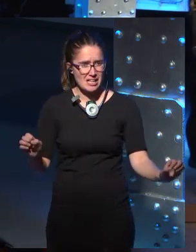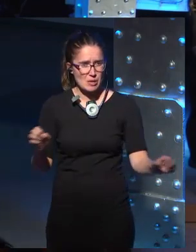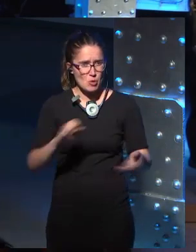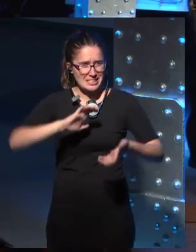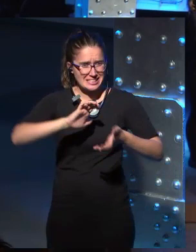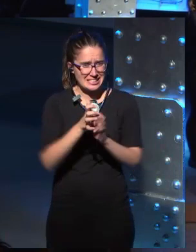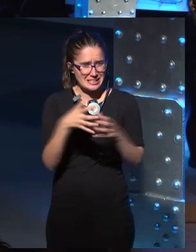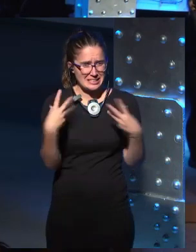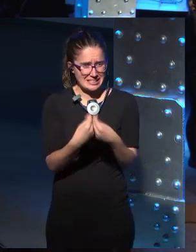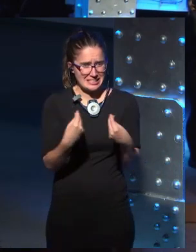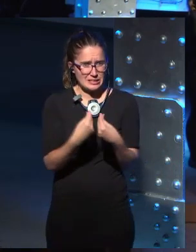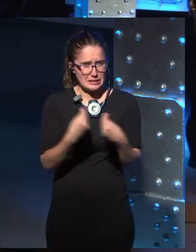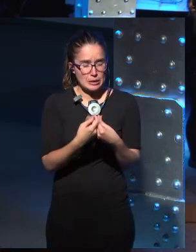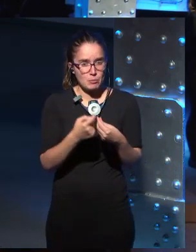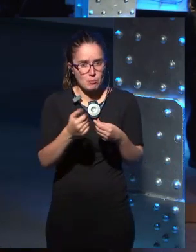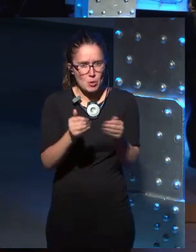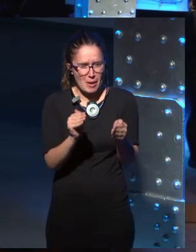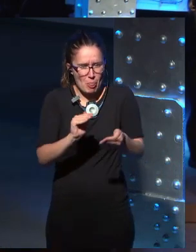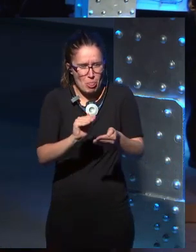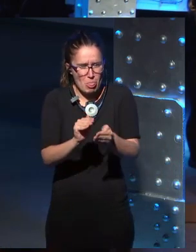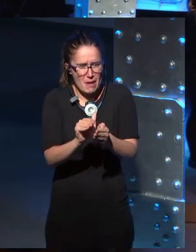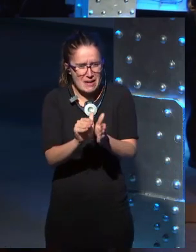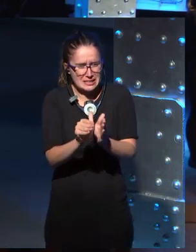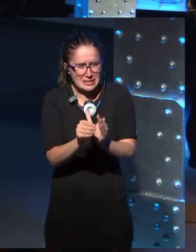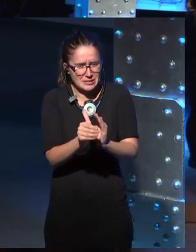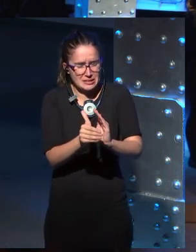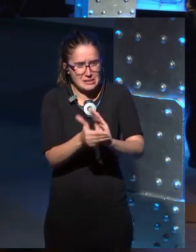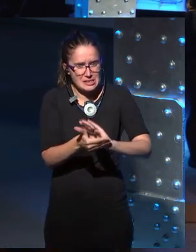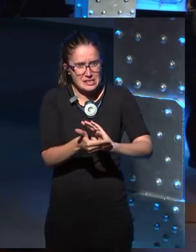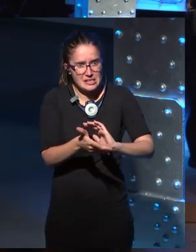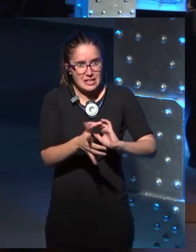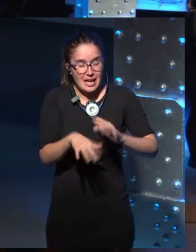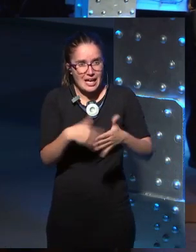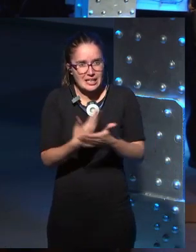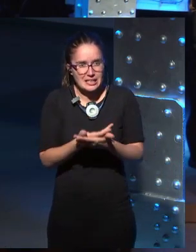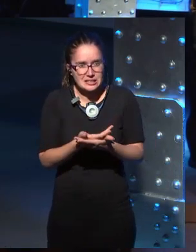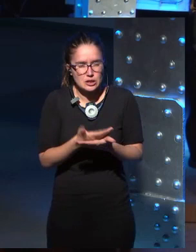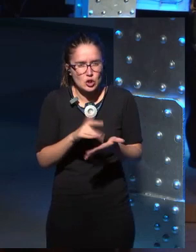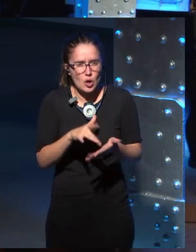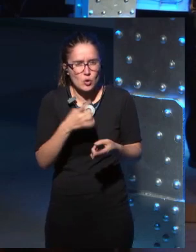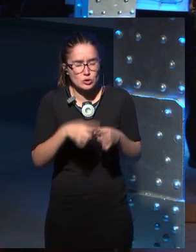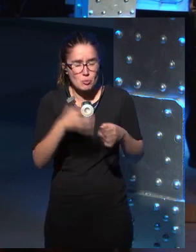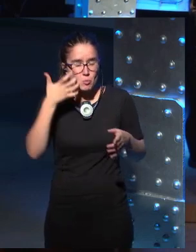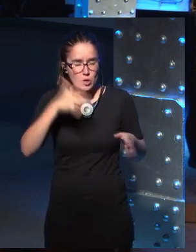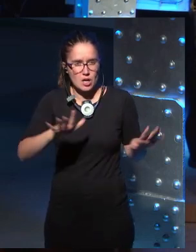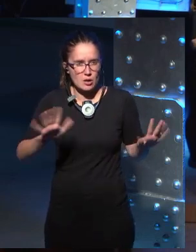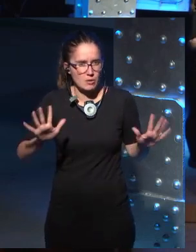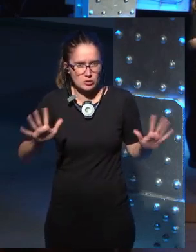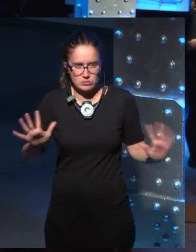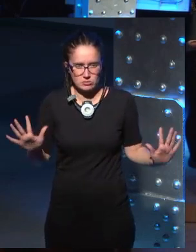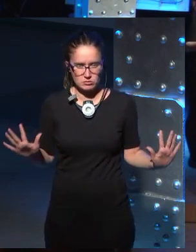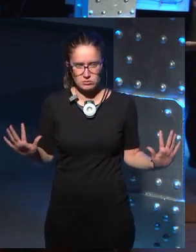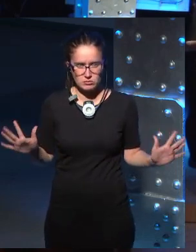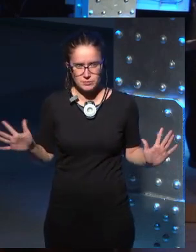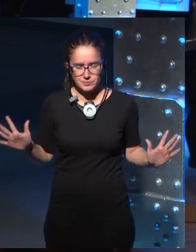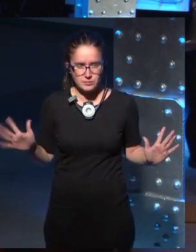And then you go smaller and smaller and smaller and you hit something very strange. But let's not get there so quickly. Now if you turn